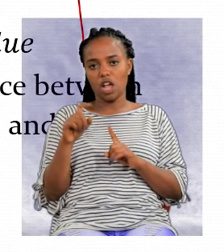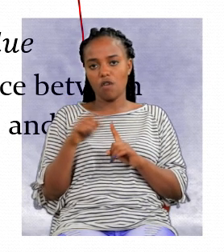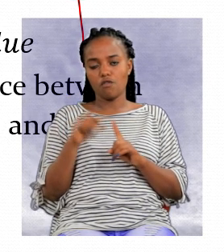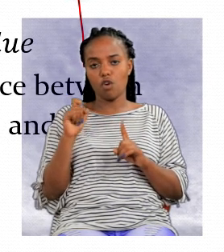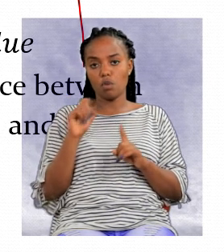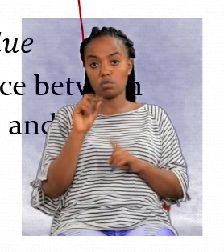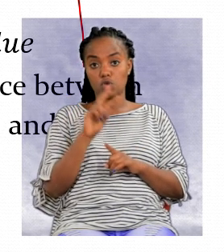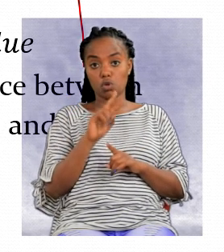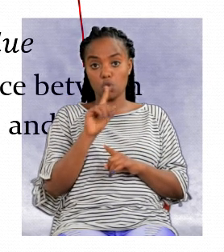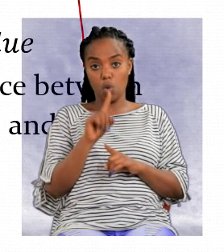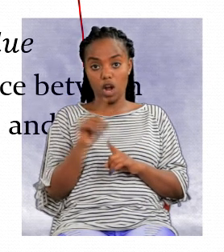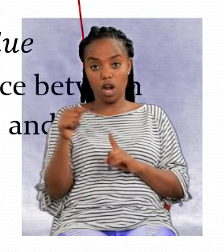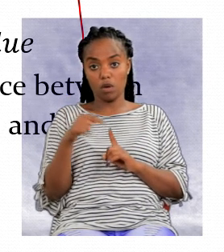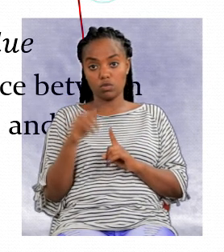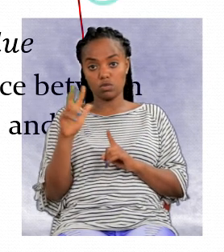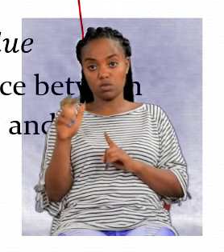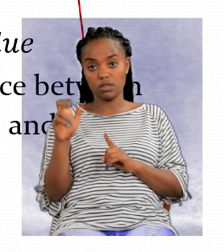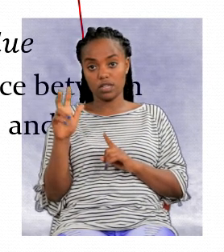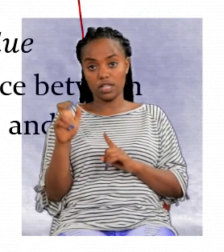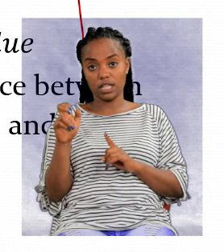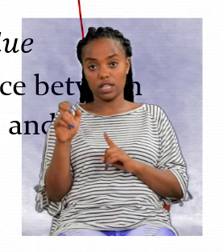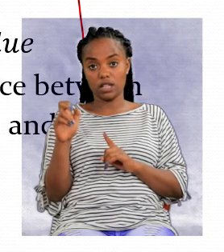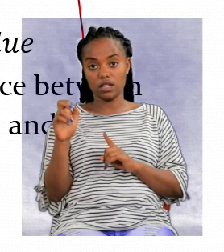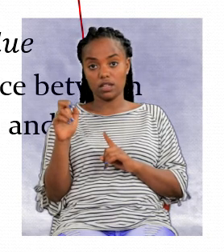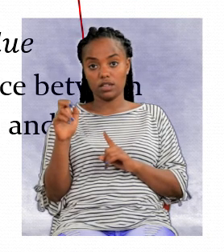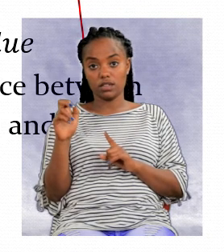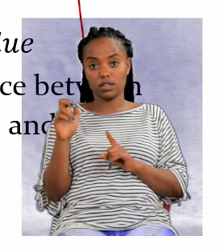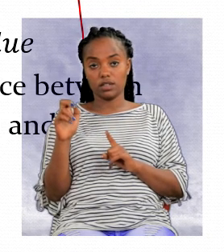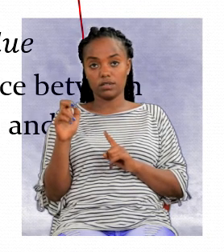from 21 up to 30,